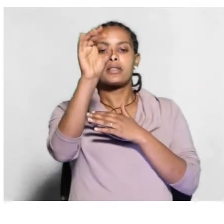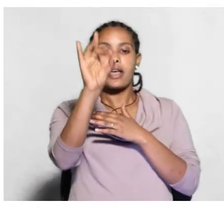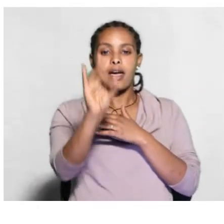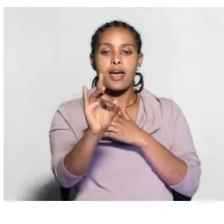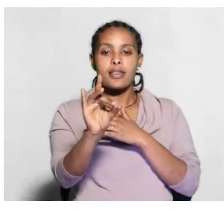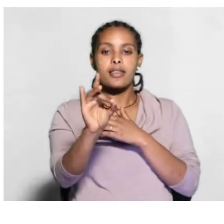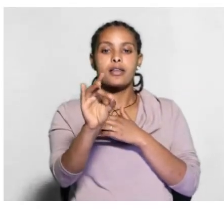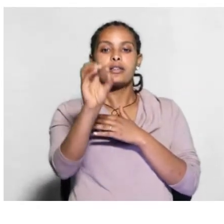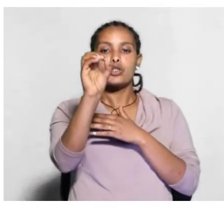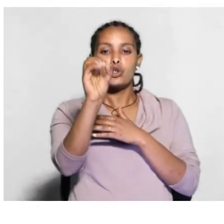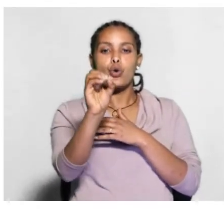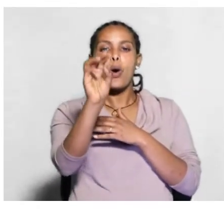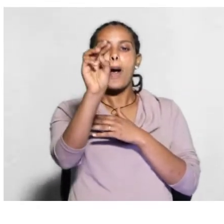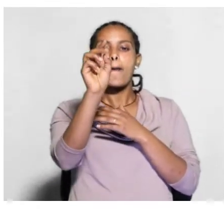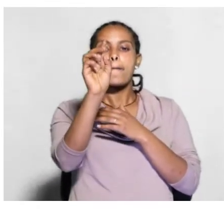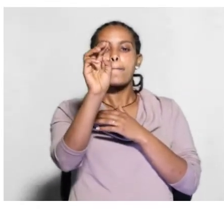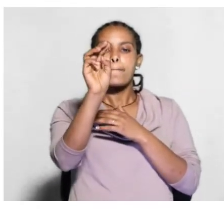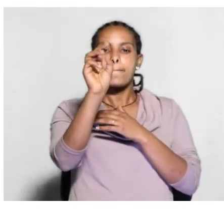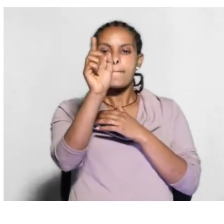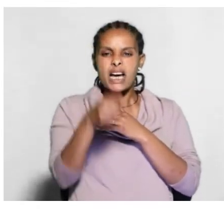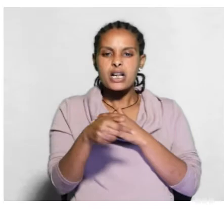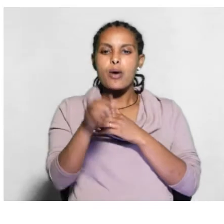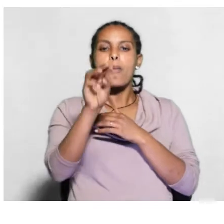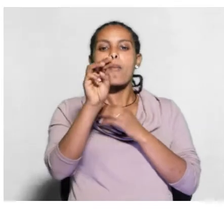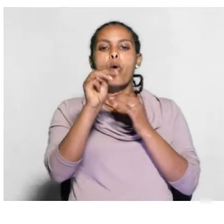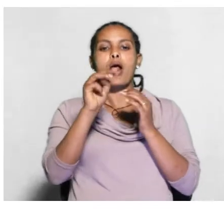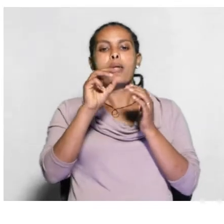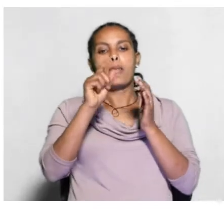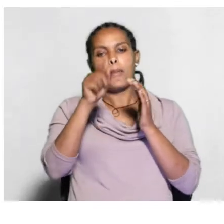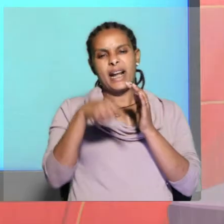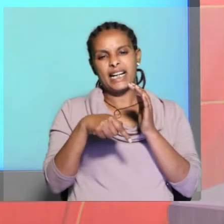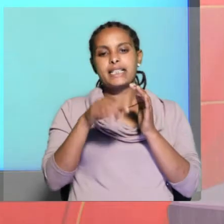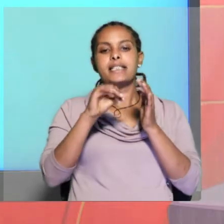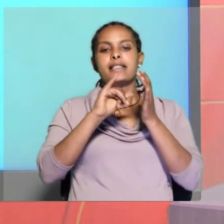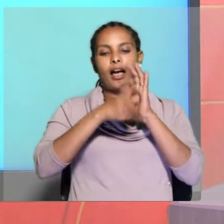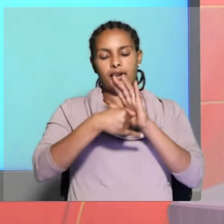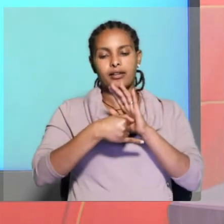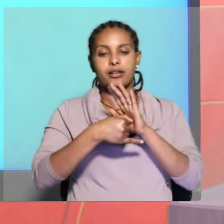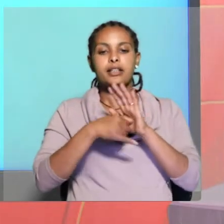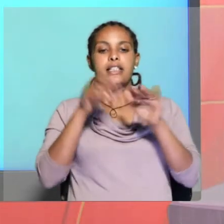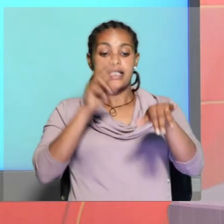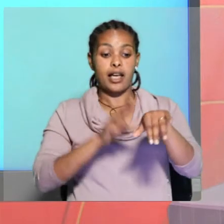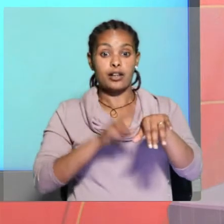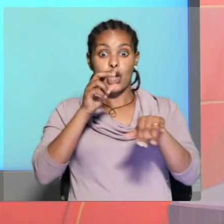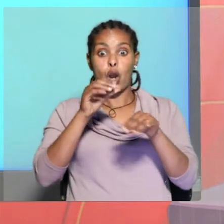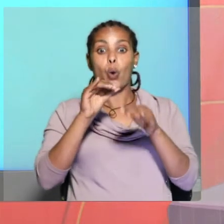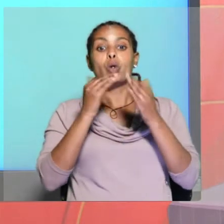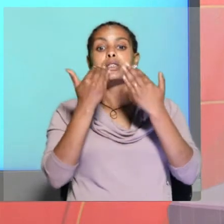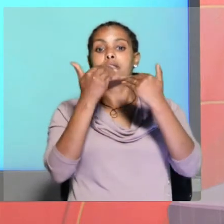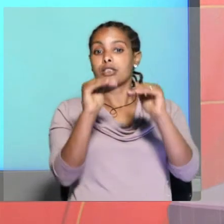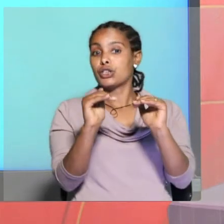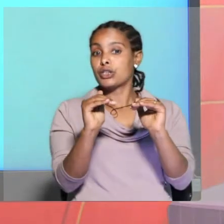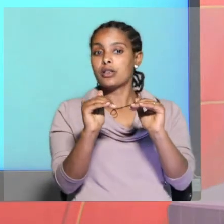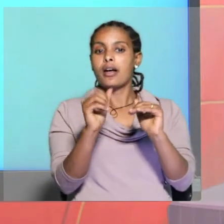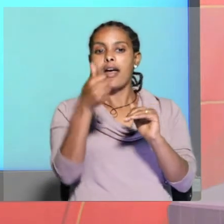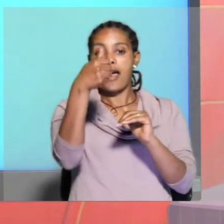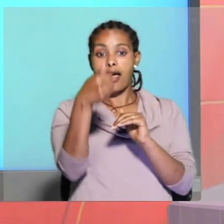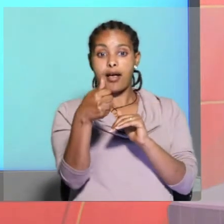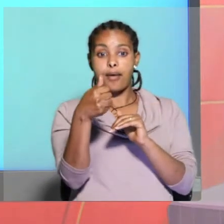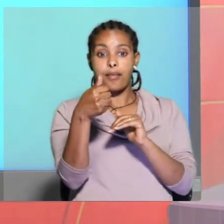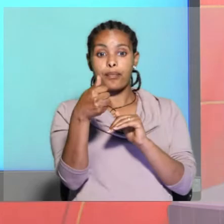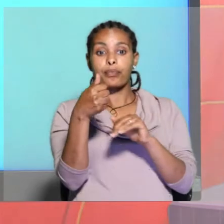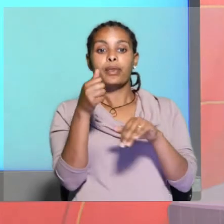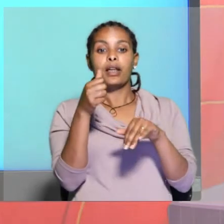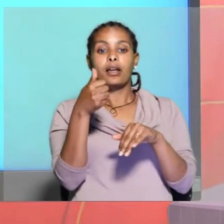0.80 per molar per second. The initial concentration M,